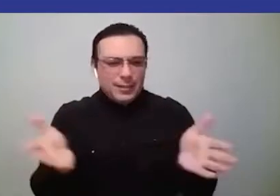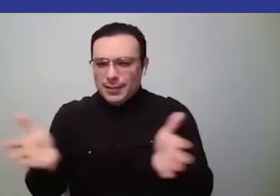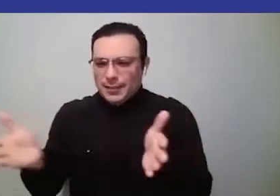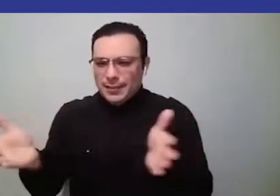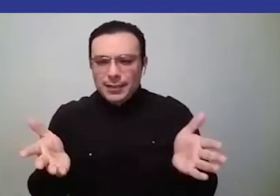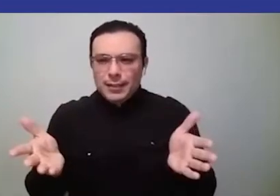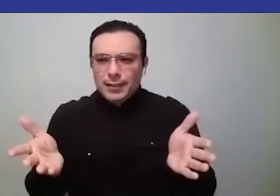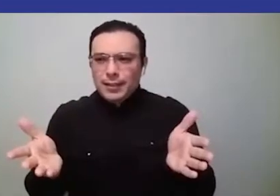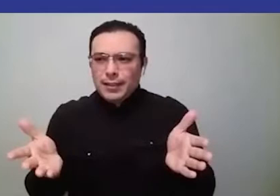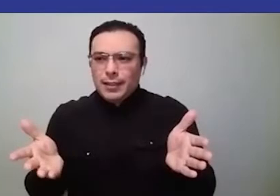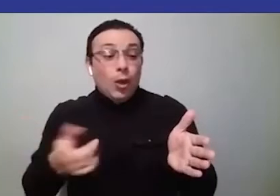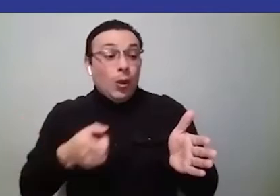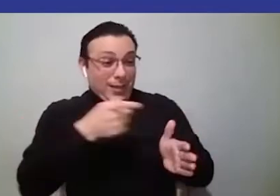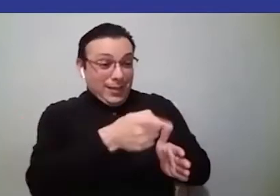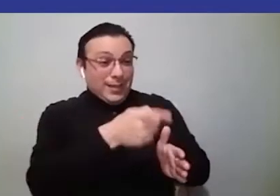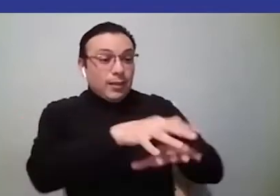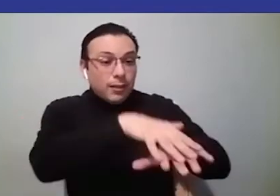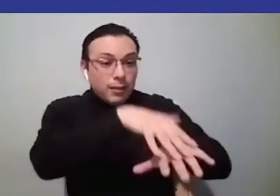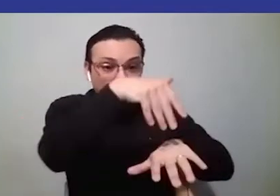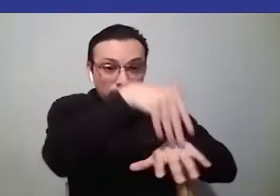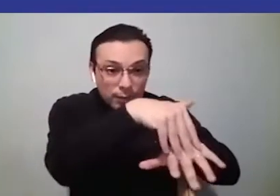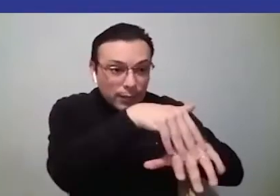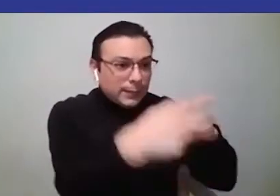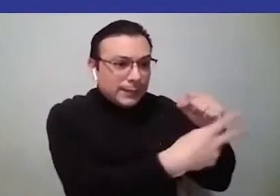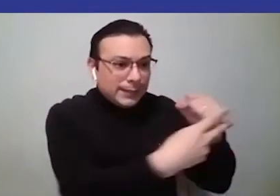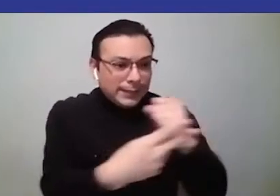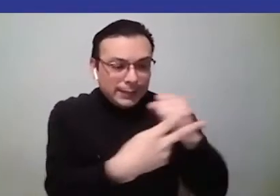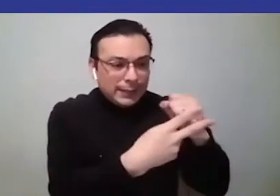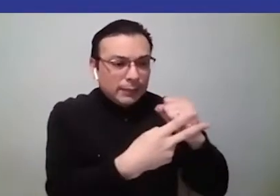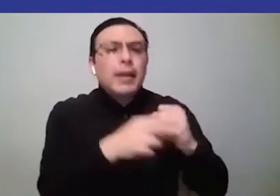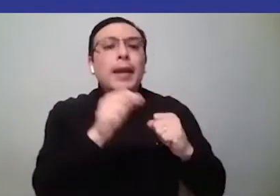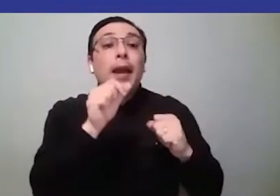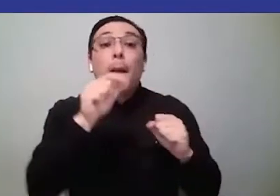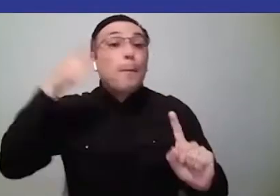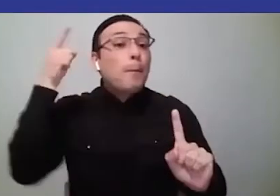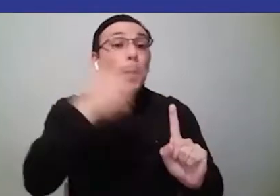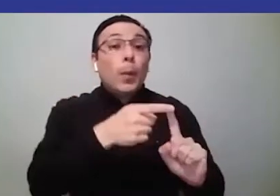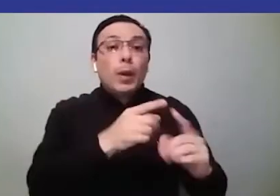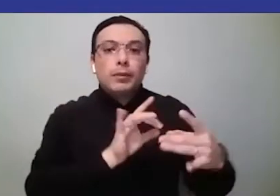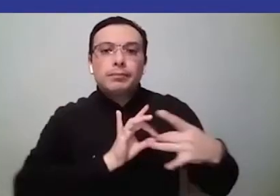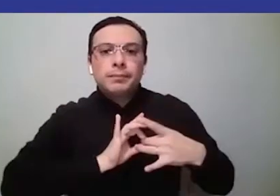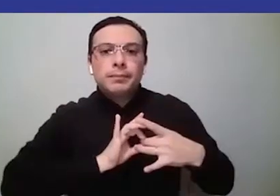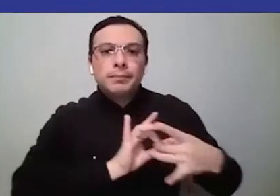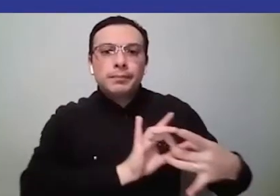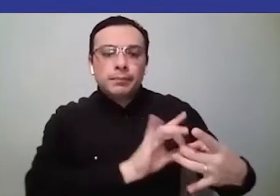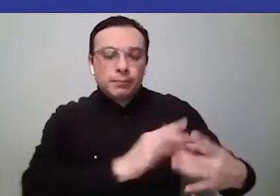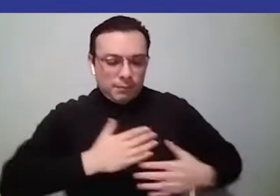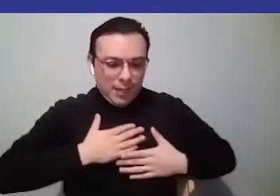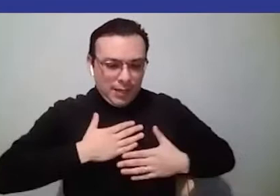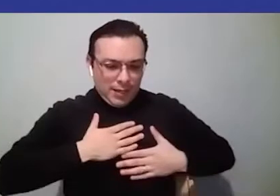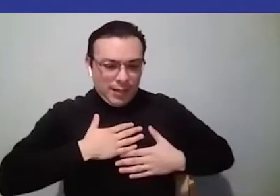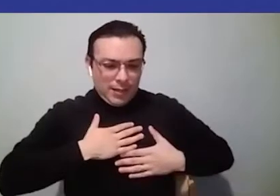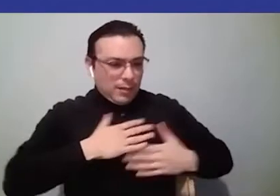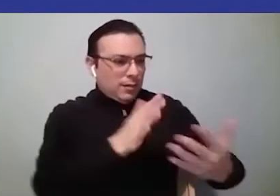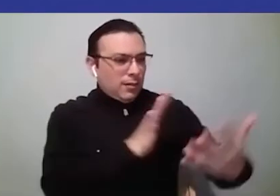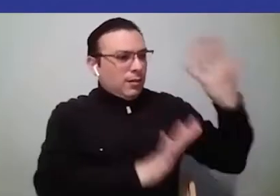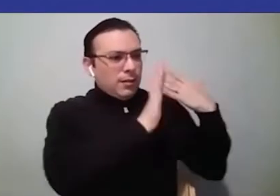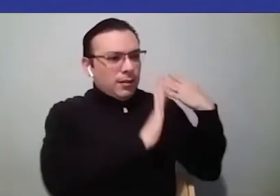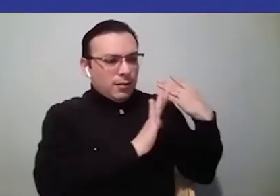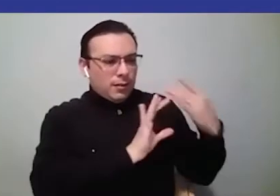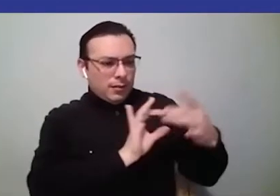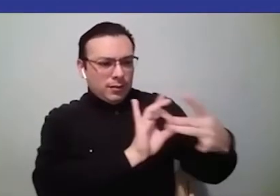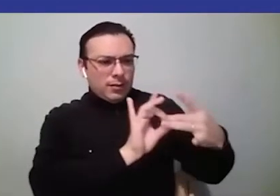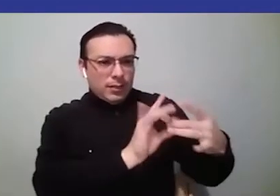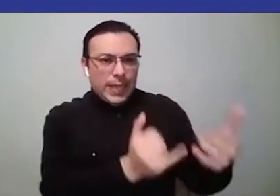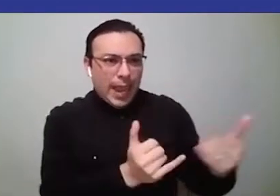of relations, right? And we'll talk more about that. And I guess I think of that because what I will share first is that I'm